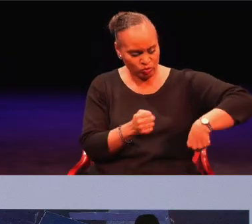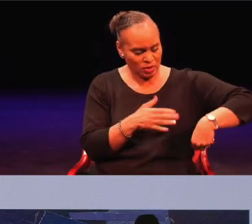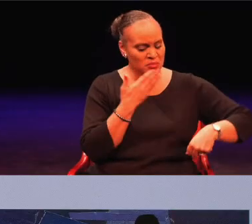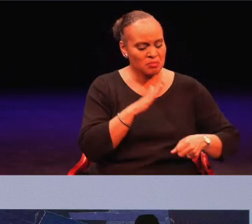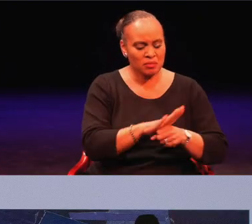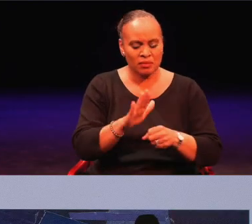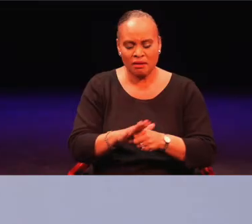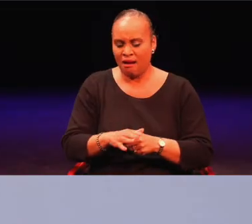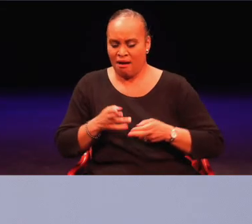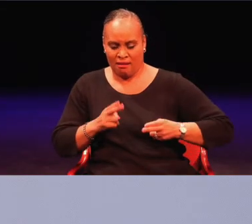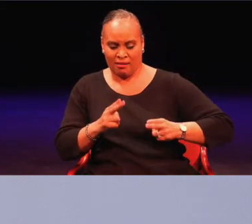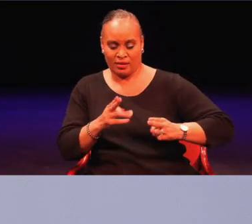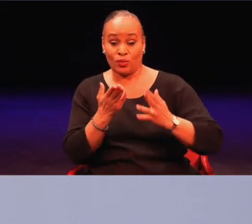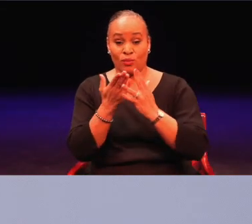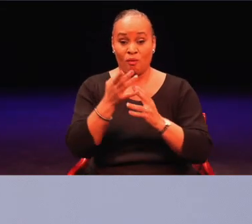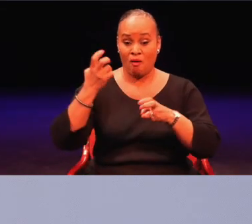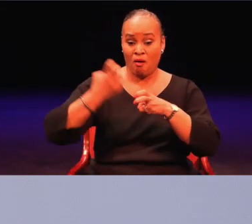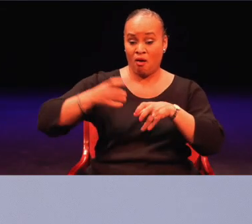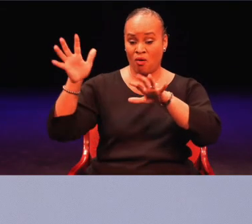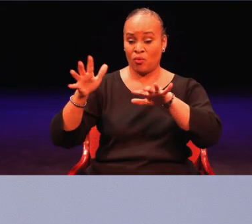its next